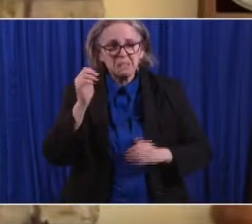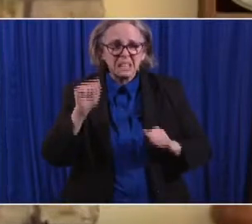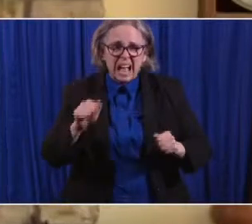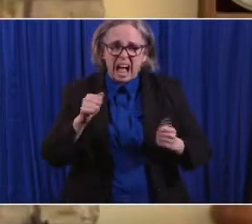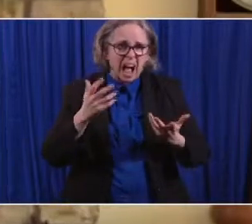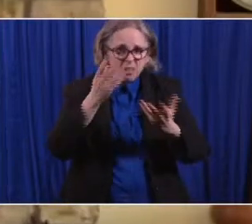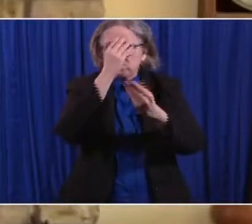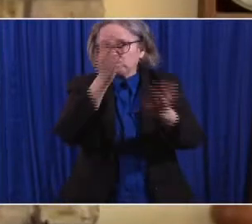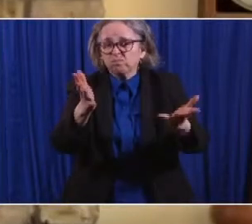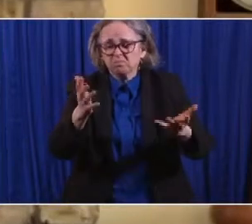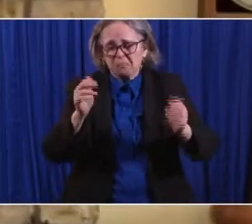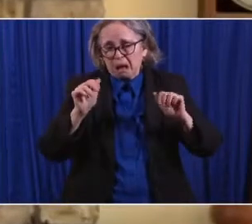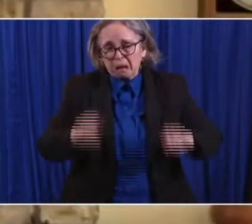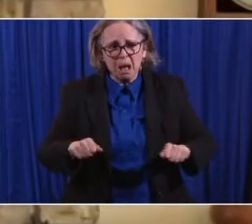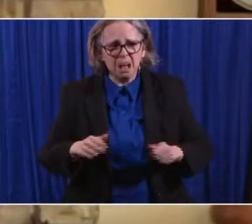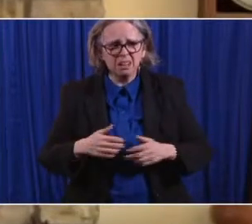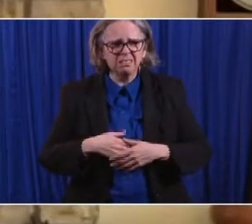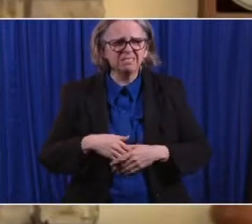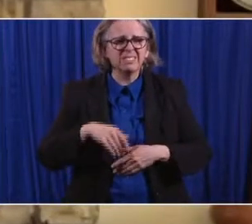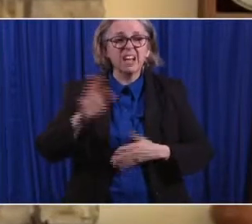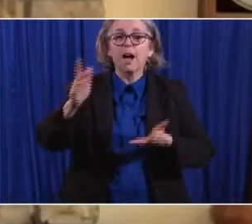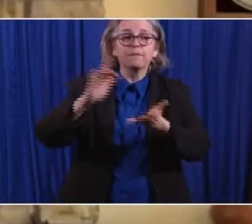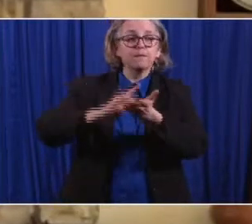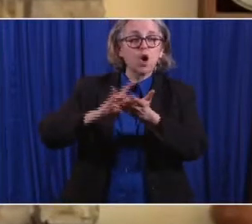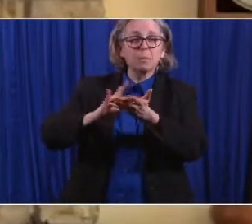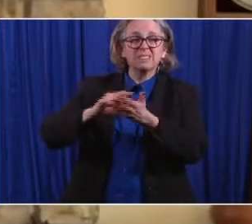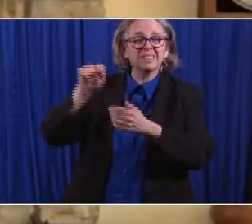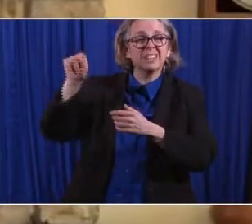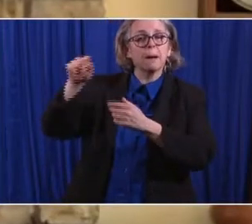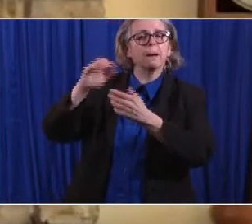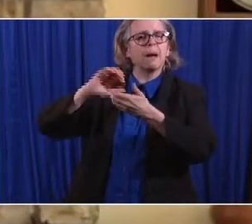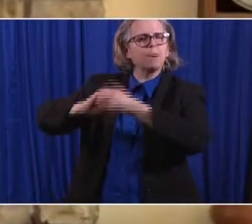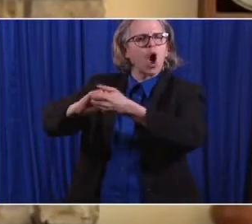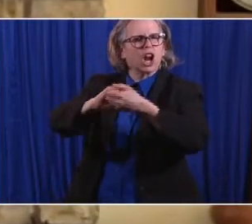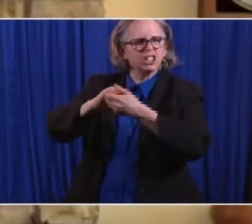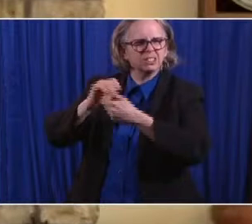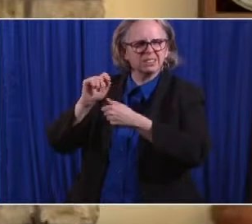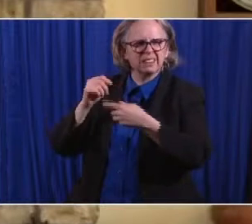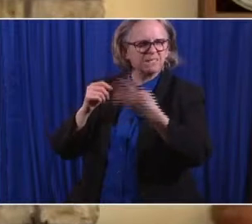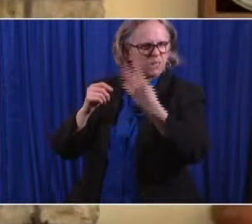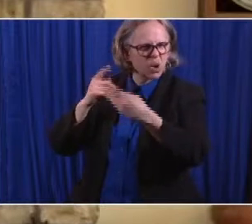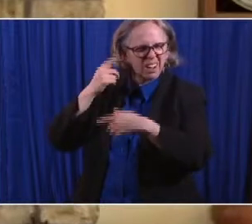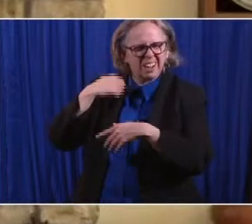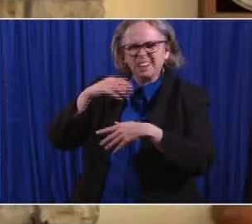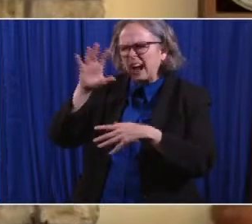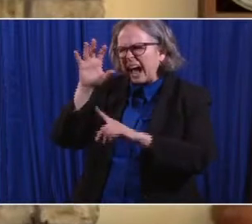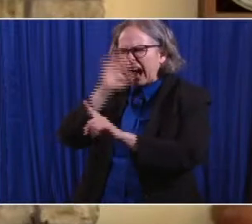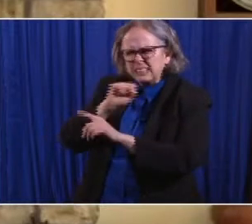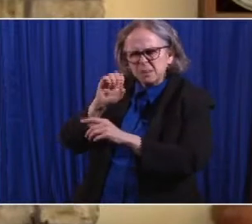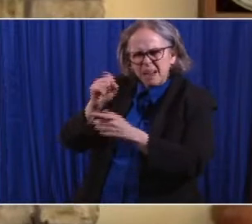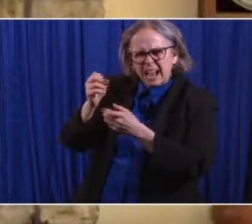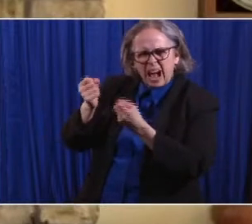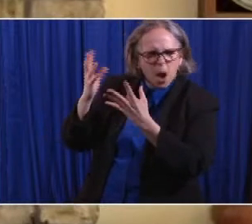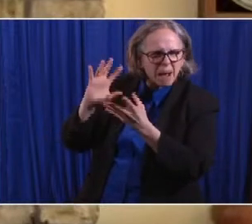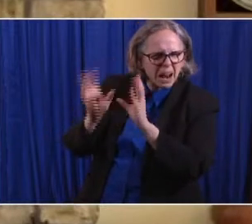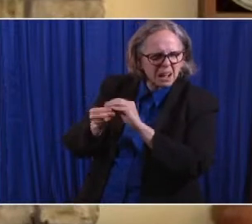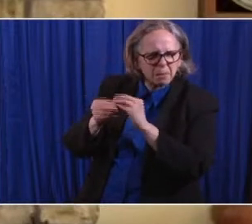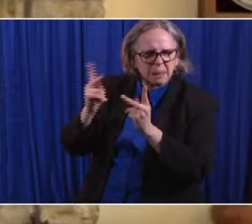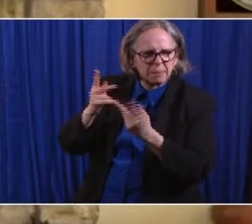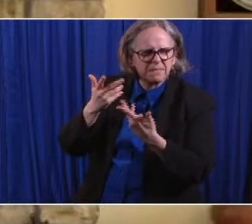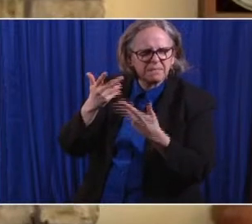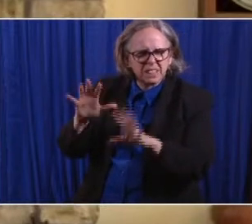the pharmacy partners estimated after talking to the schools, what they estimated the uptake would